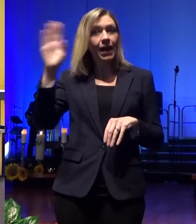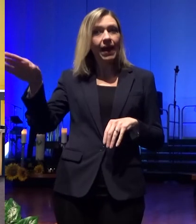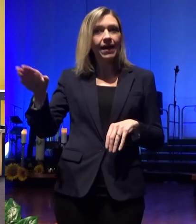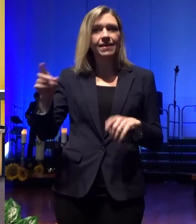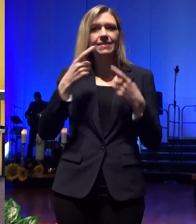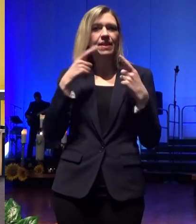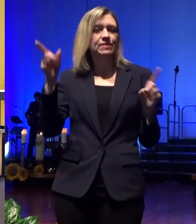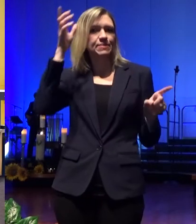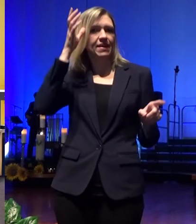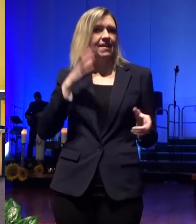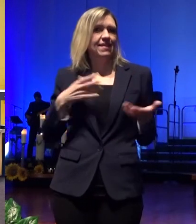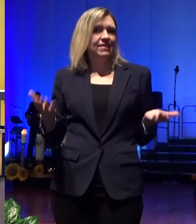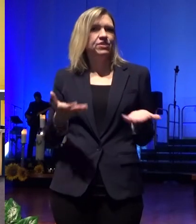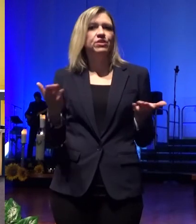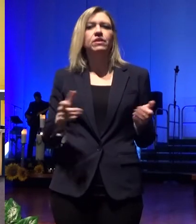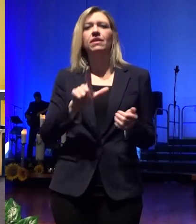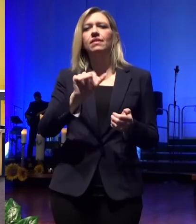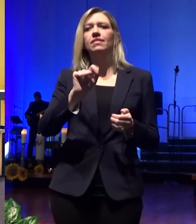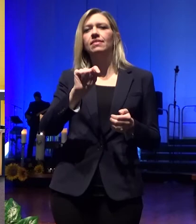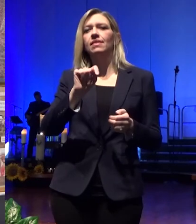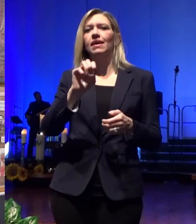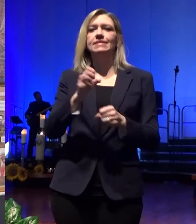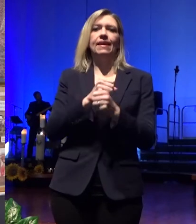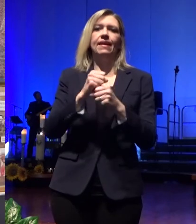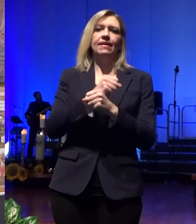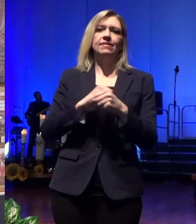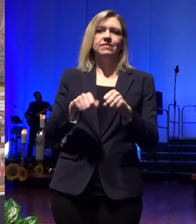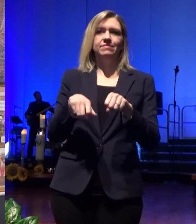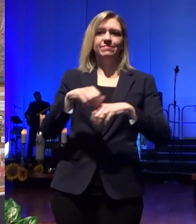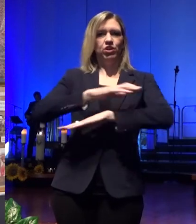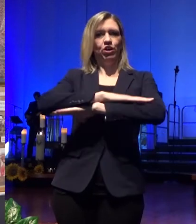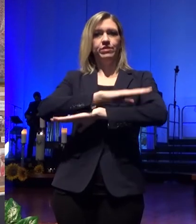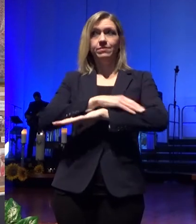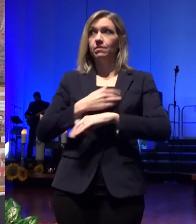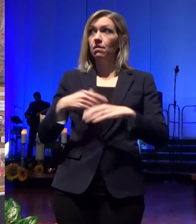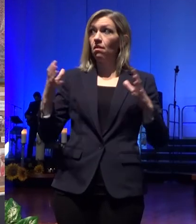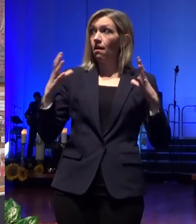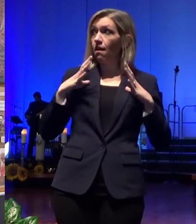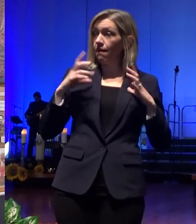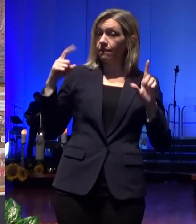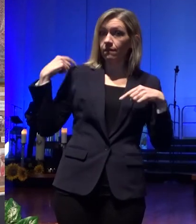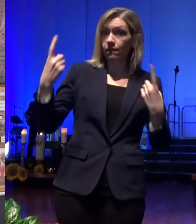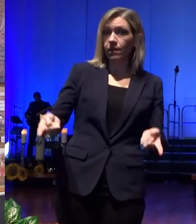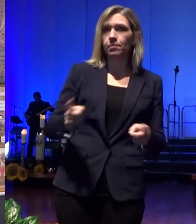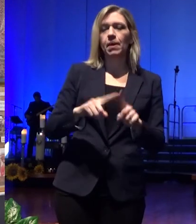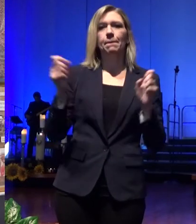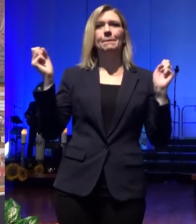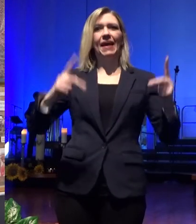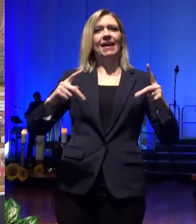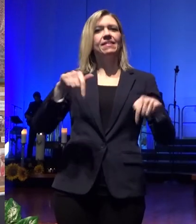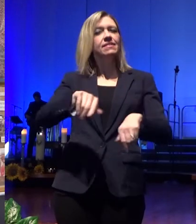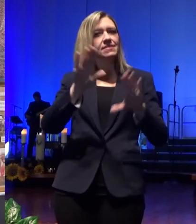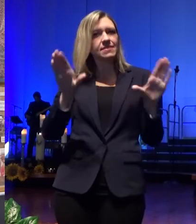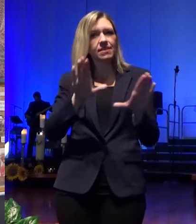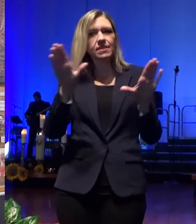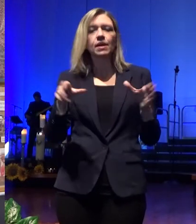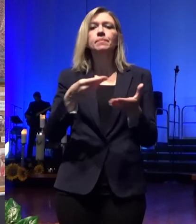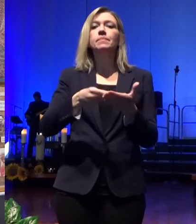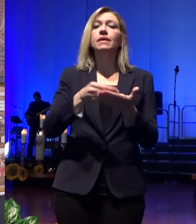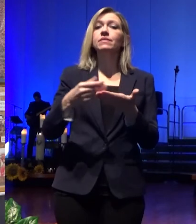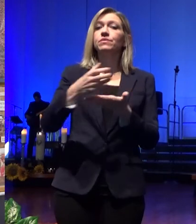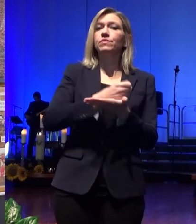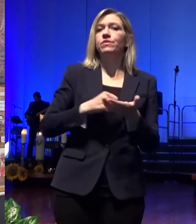Oh, hey, it's the announcement guy. I'm over here at the latte cart. We've been off duty for a while, but we're back this Sunday. All the proceeds from the latte